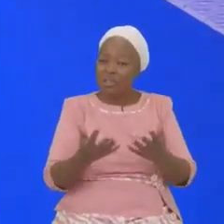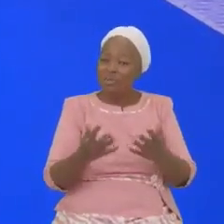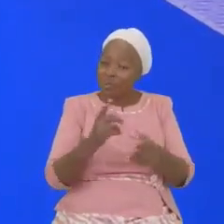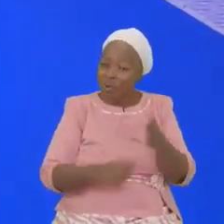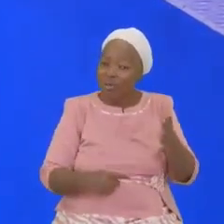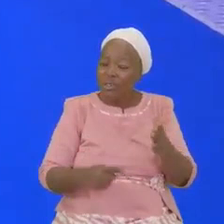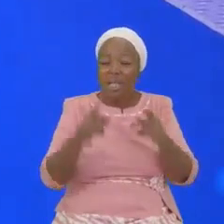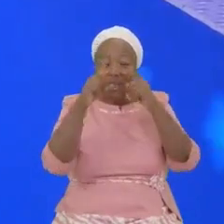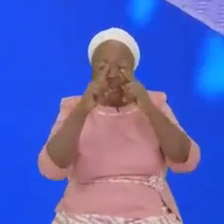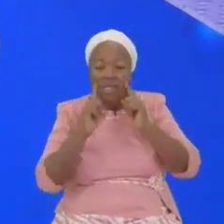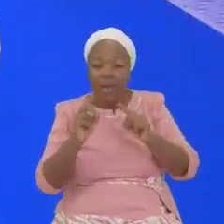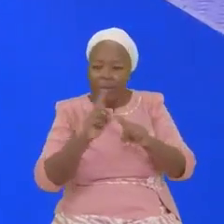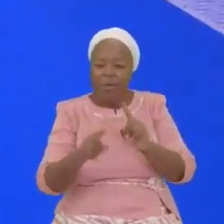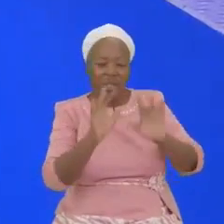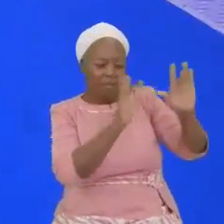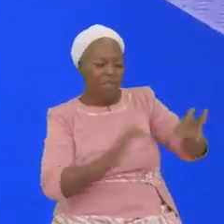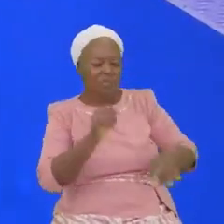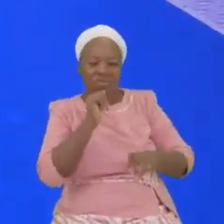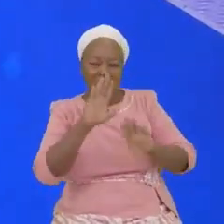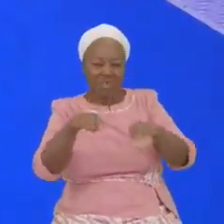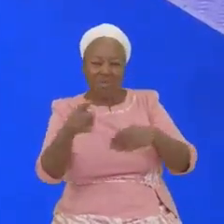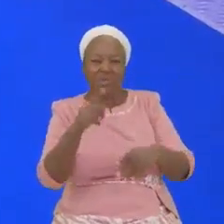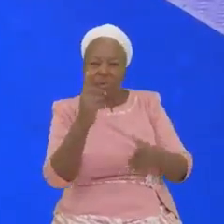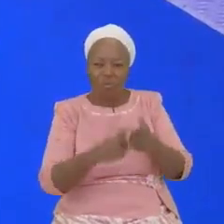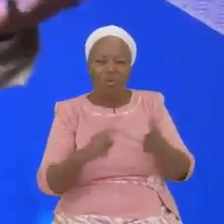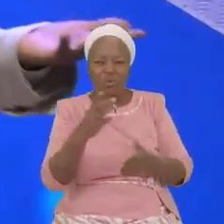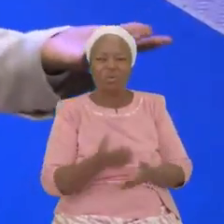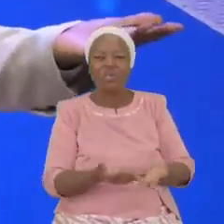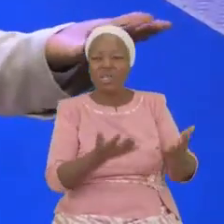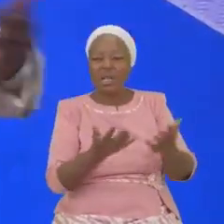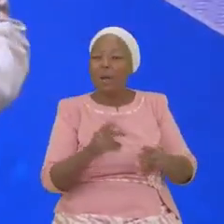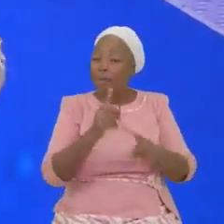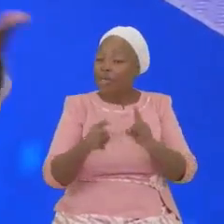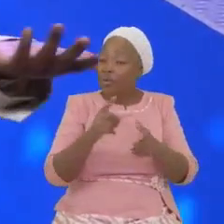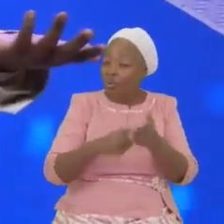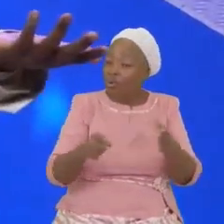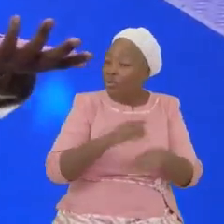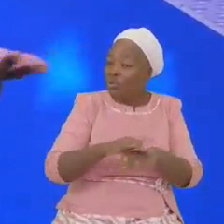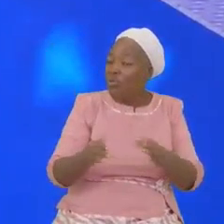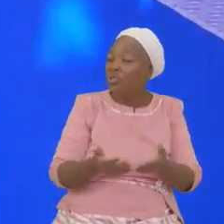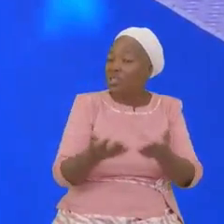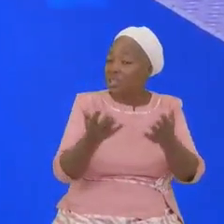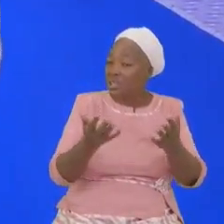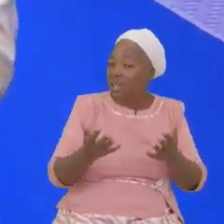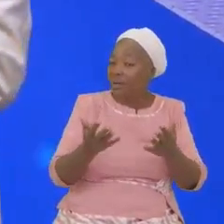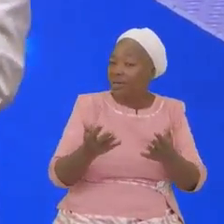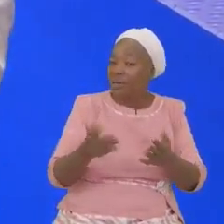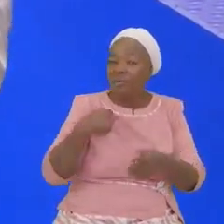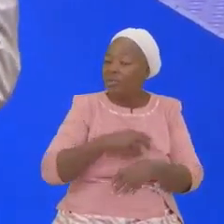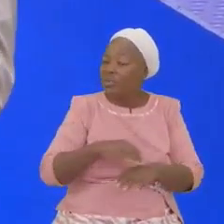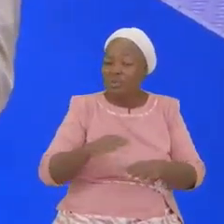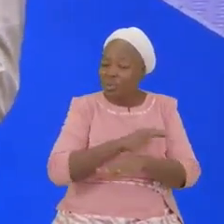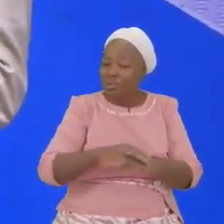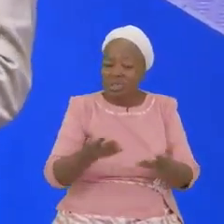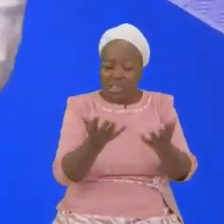Mercy will not give you what you deserve. Now, what don't we deserve? We don't deserve pardon. We